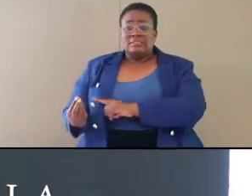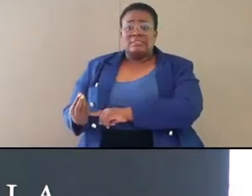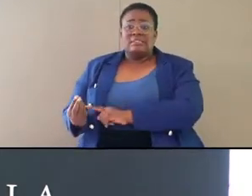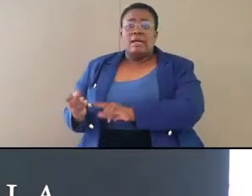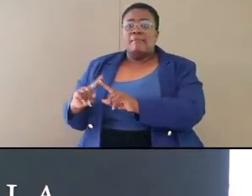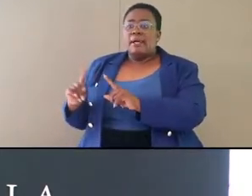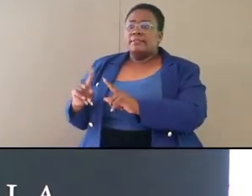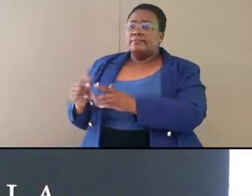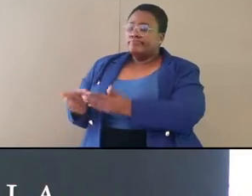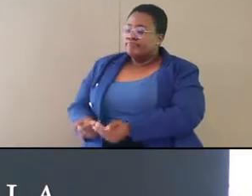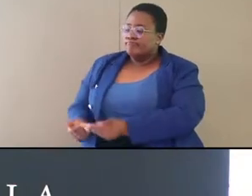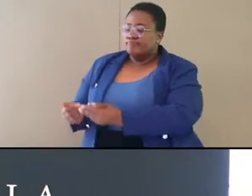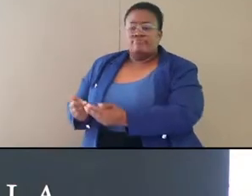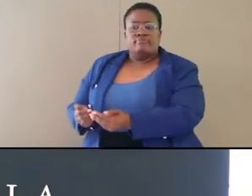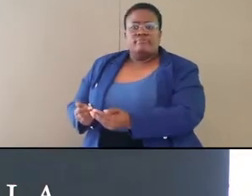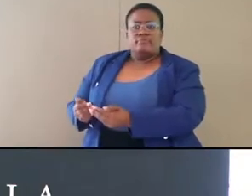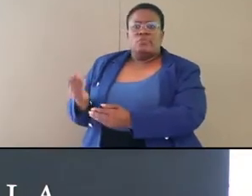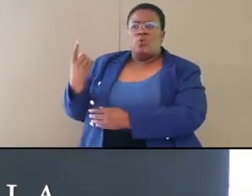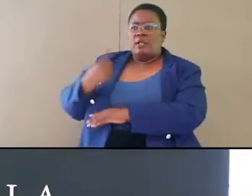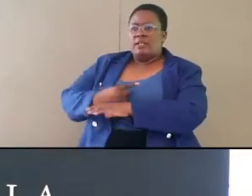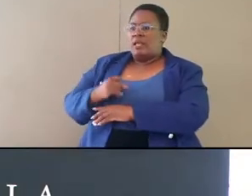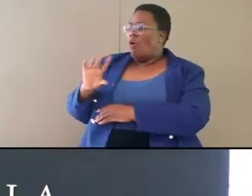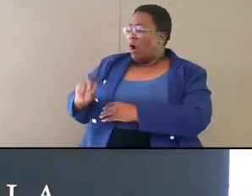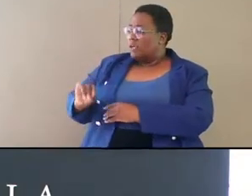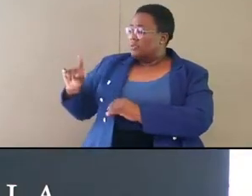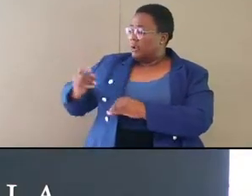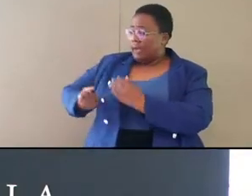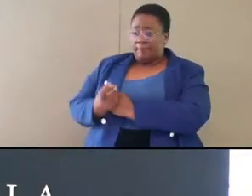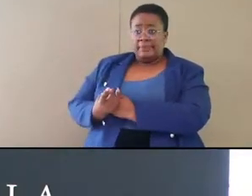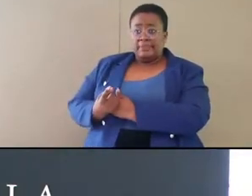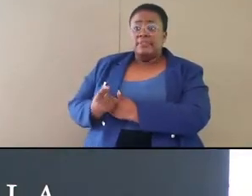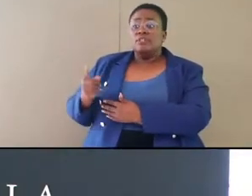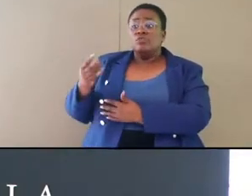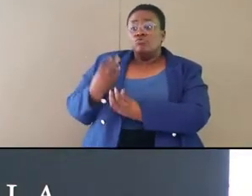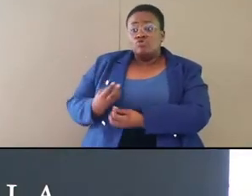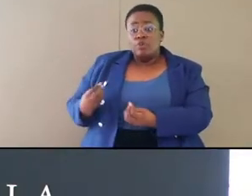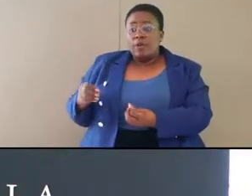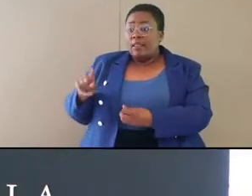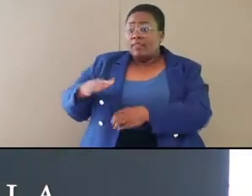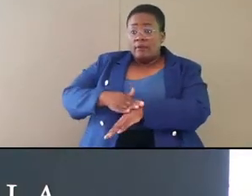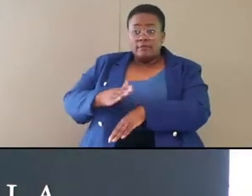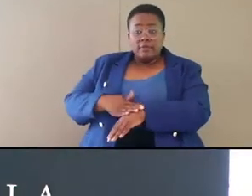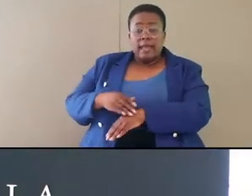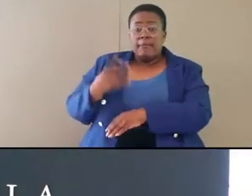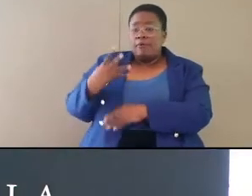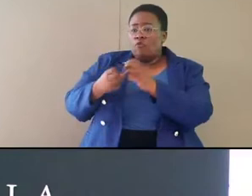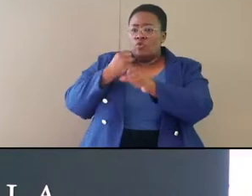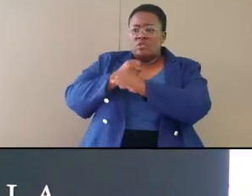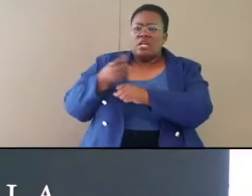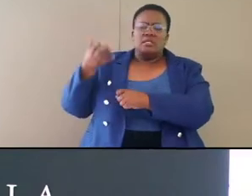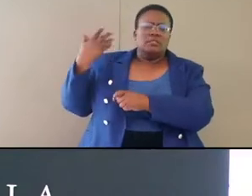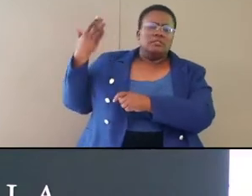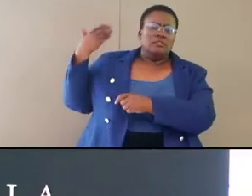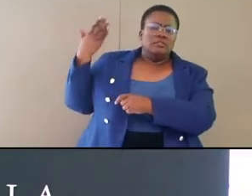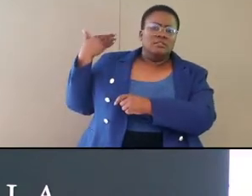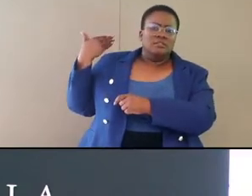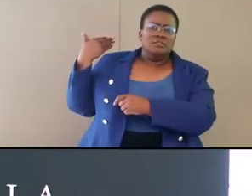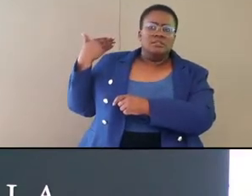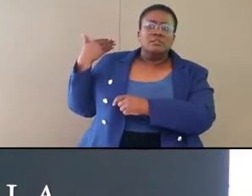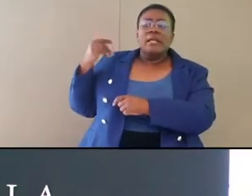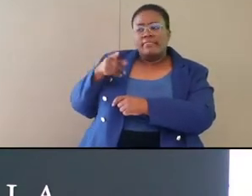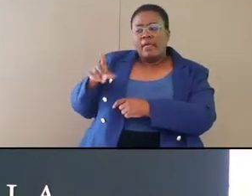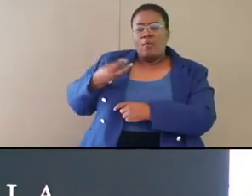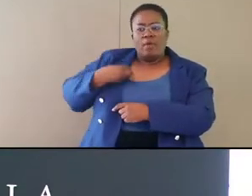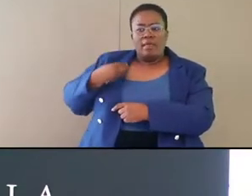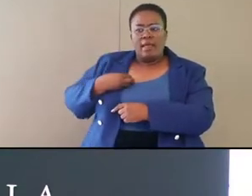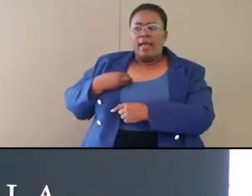actually happened. So those children of that time, or 40 years ago, they were young,